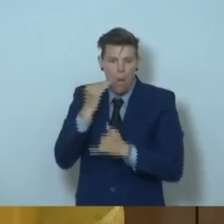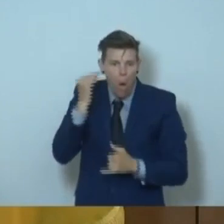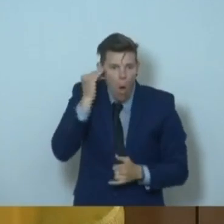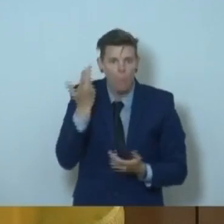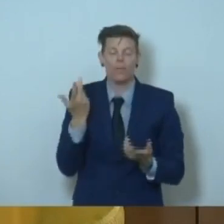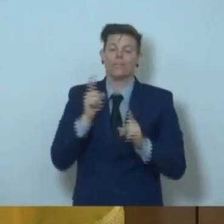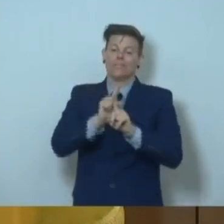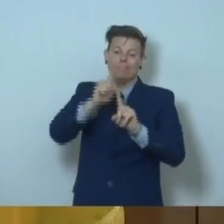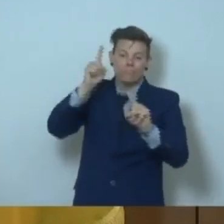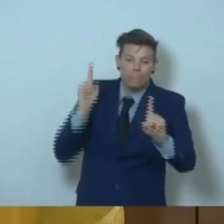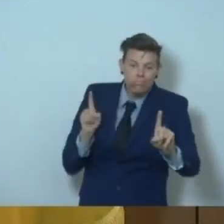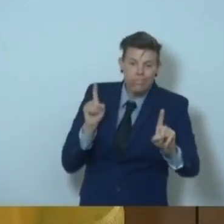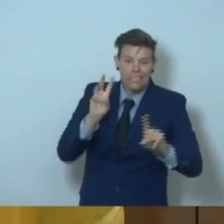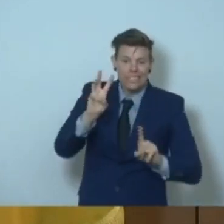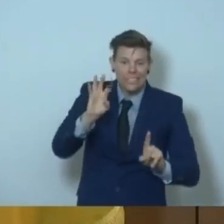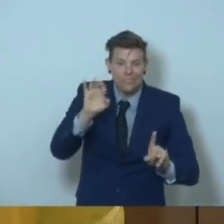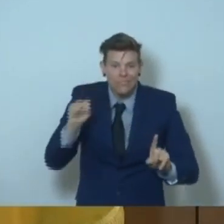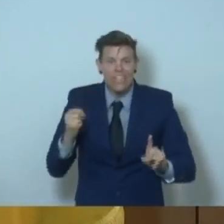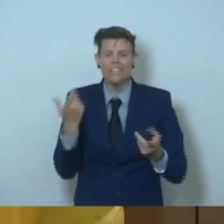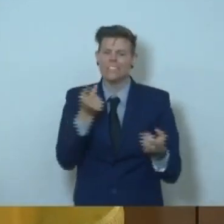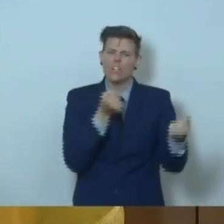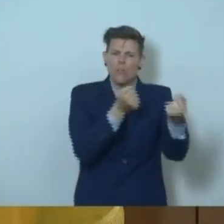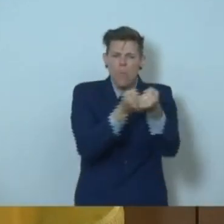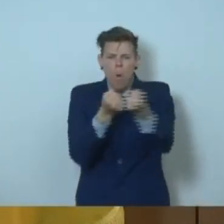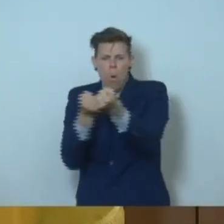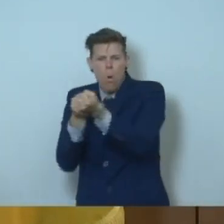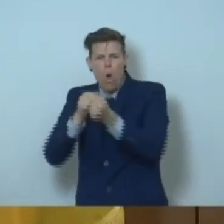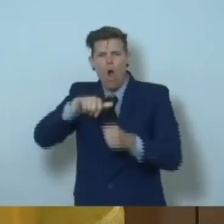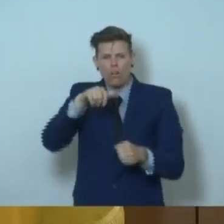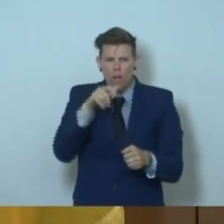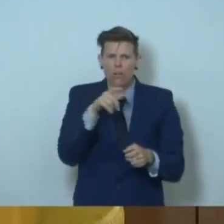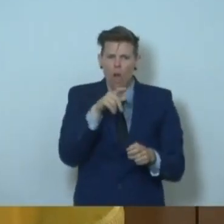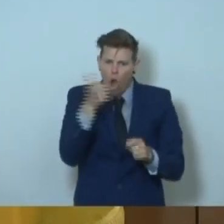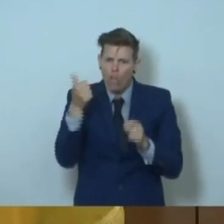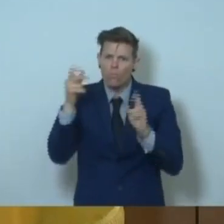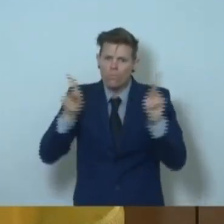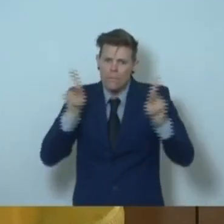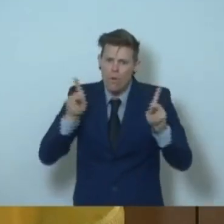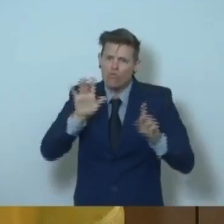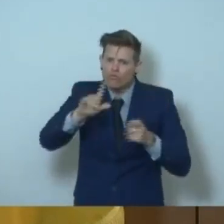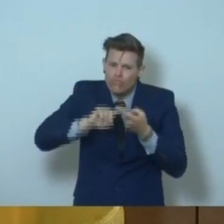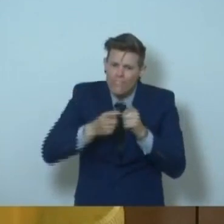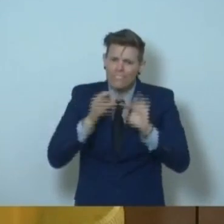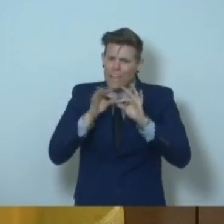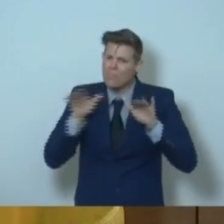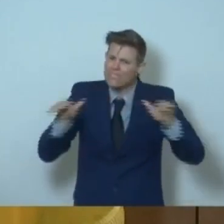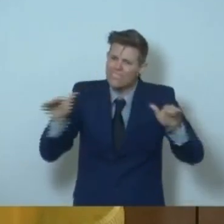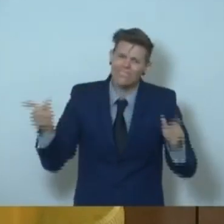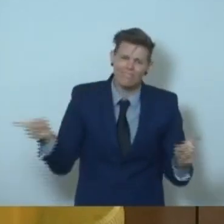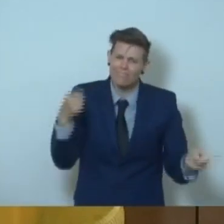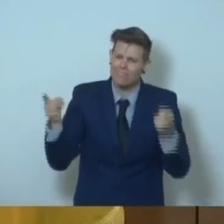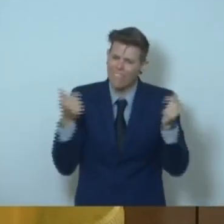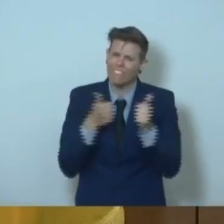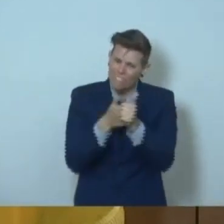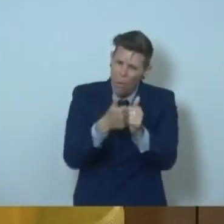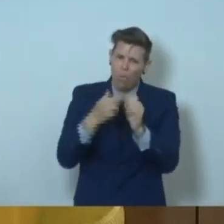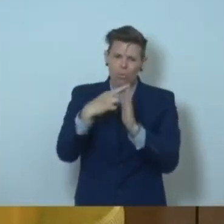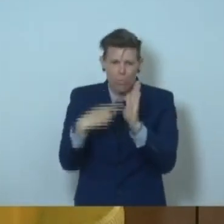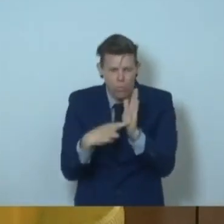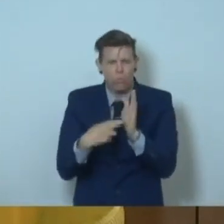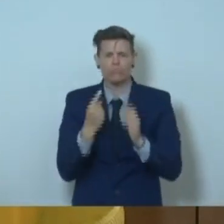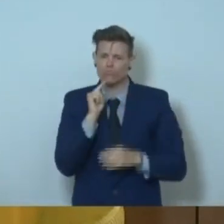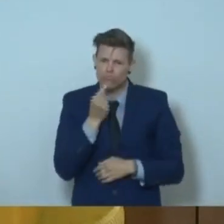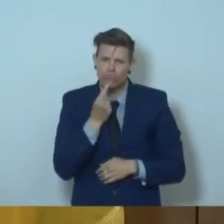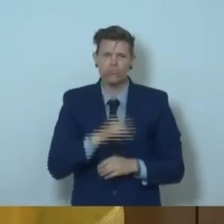yourself, only support businesses that are utilizing COVID-safe practices. And if we do all that, and we're all